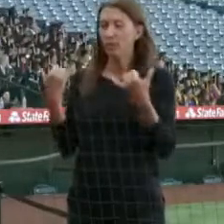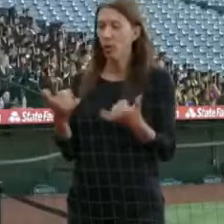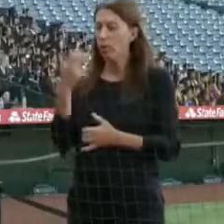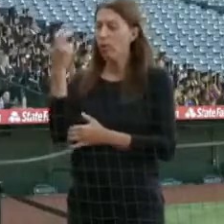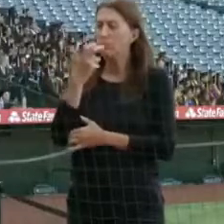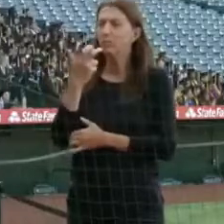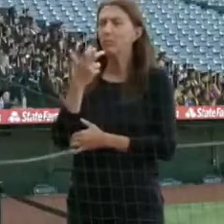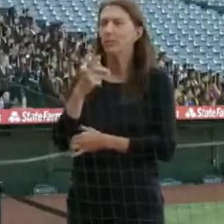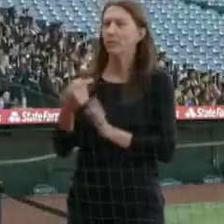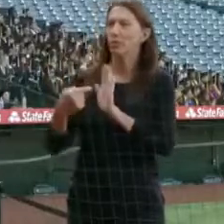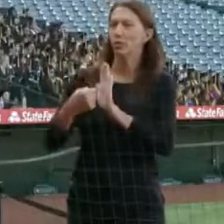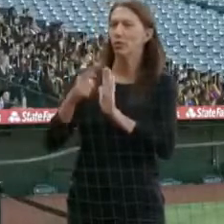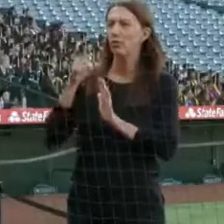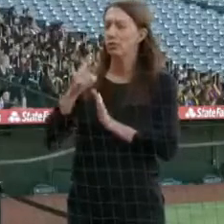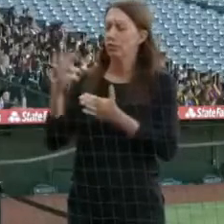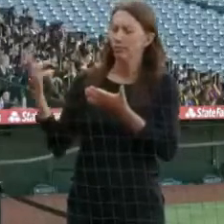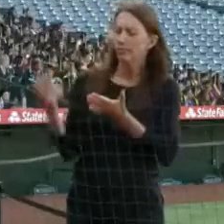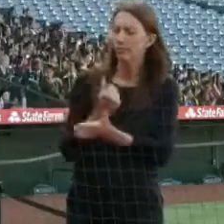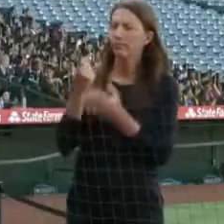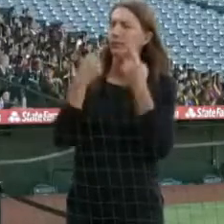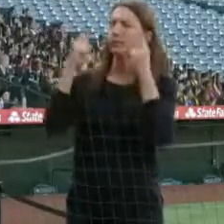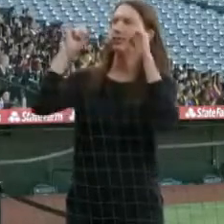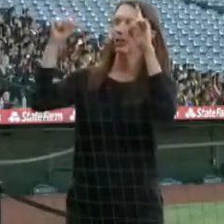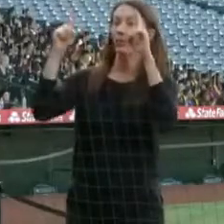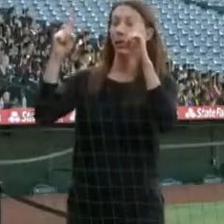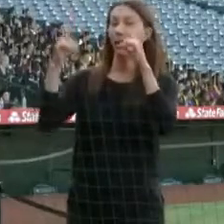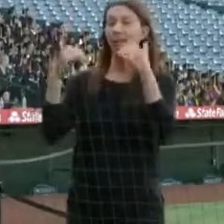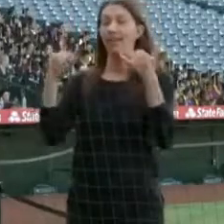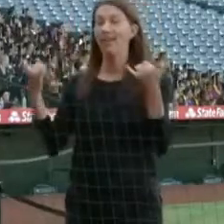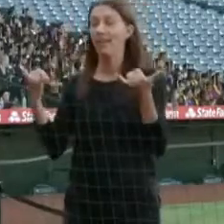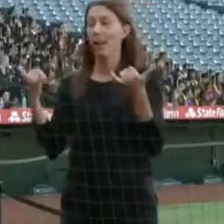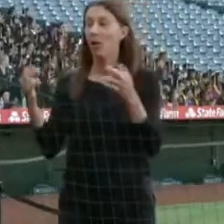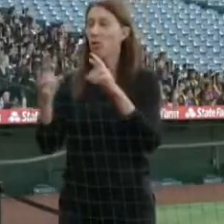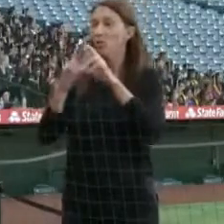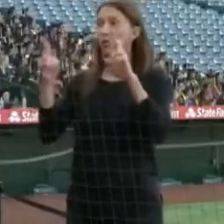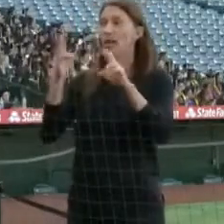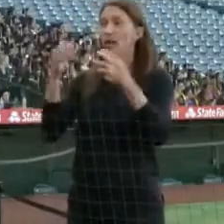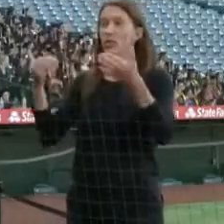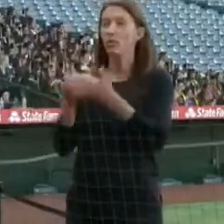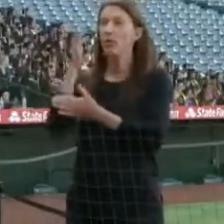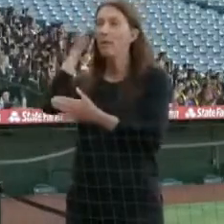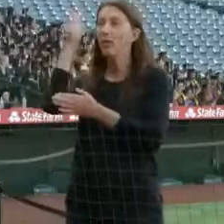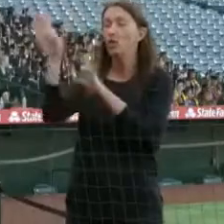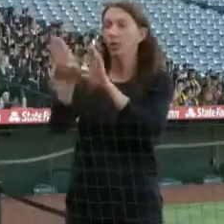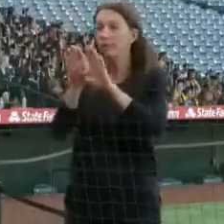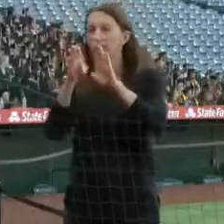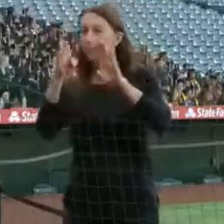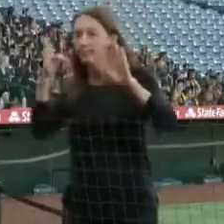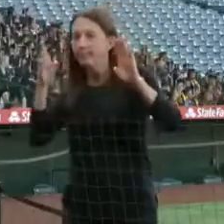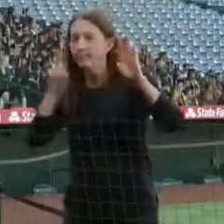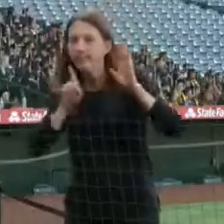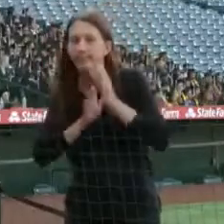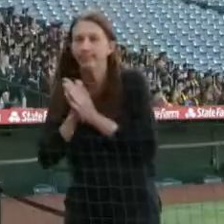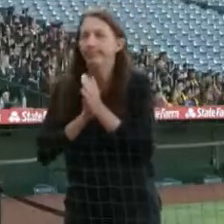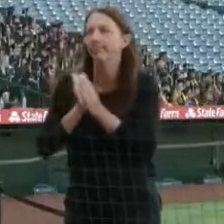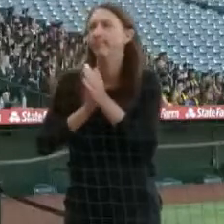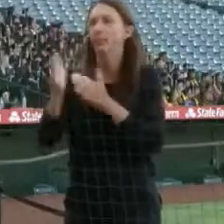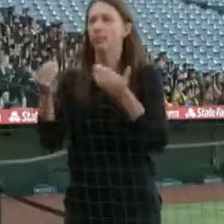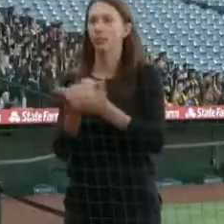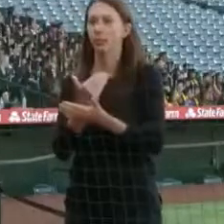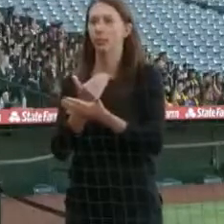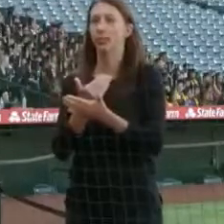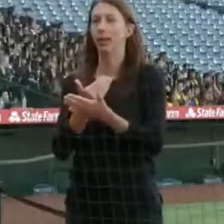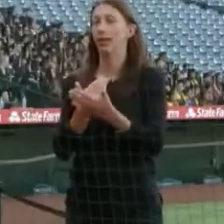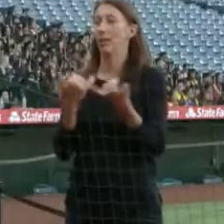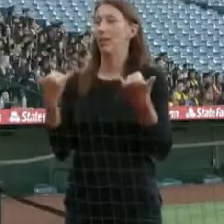your well-deserved achievements and opens the door to a new future, a new adventure. As